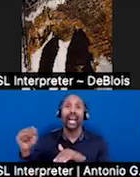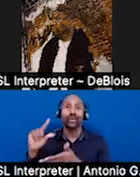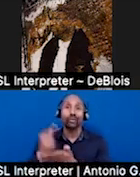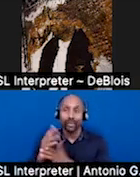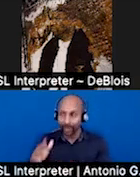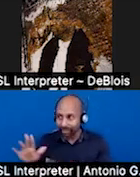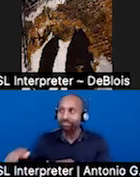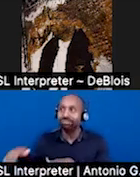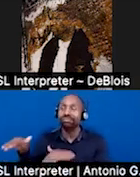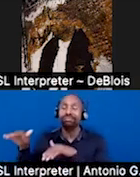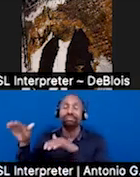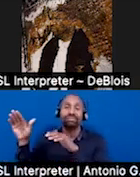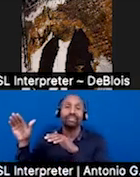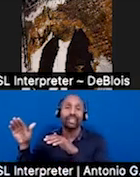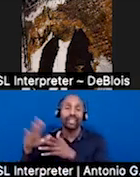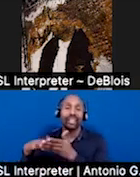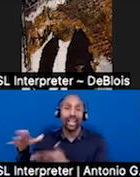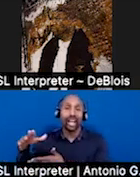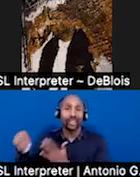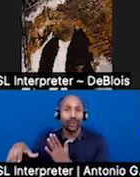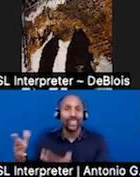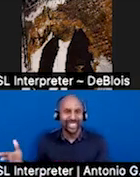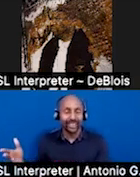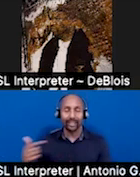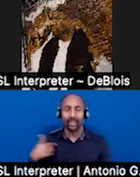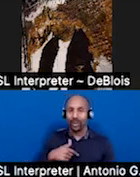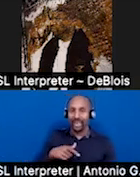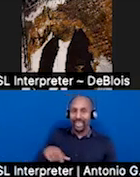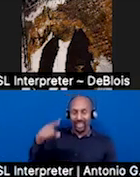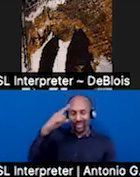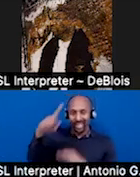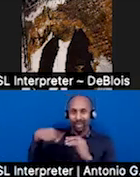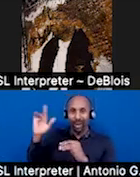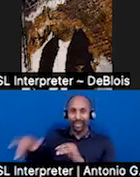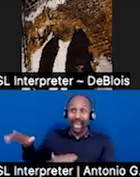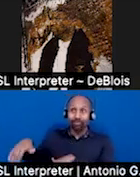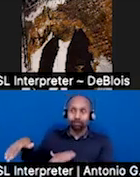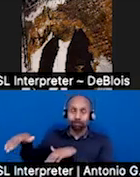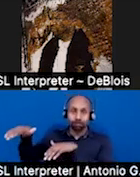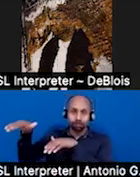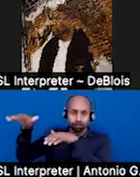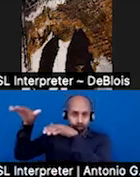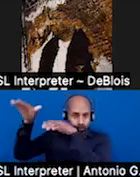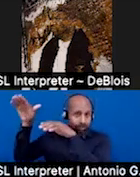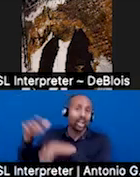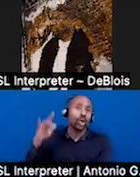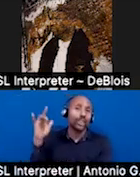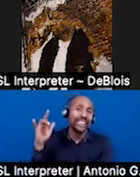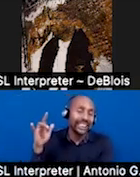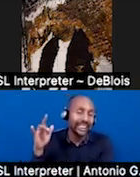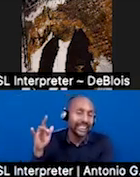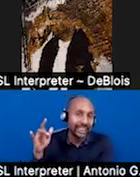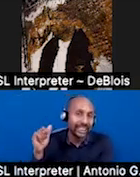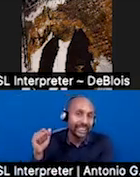students. So we need to start talking and thinking about access and accessibility as early as possible.